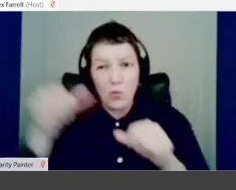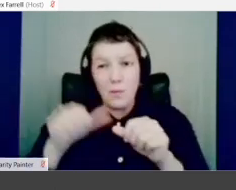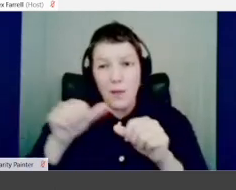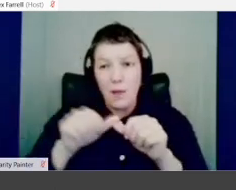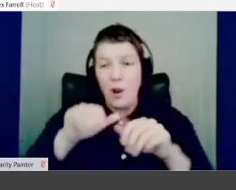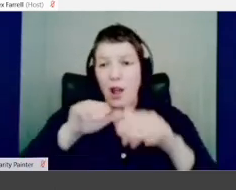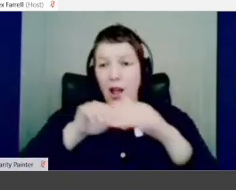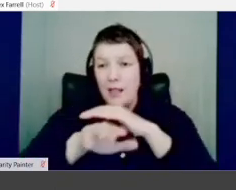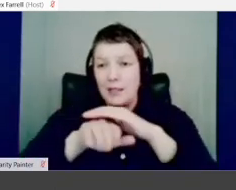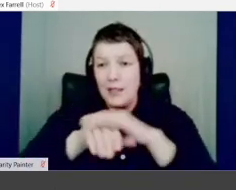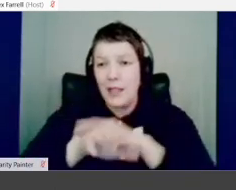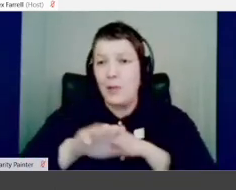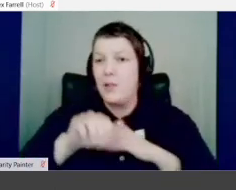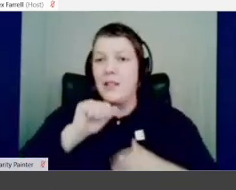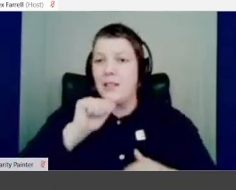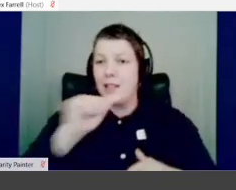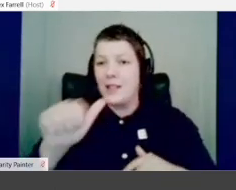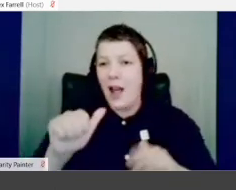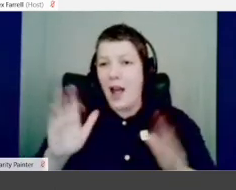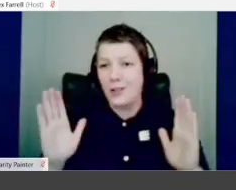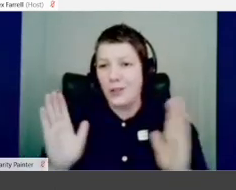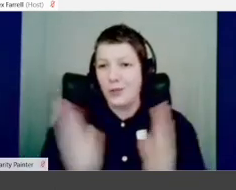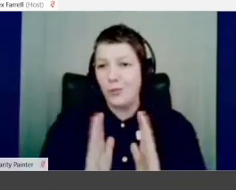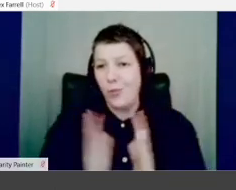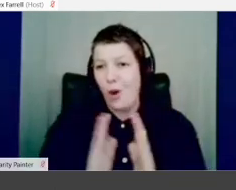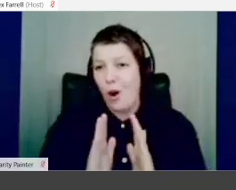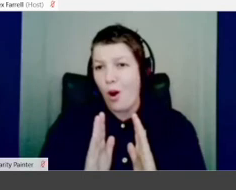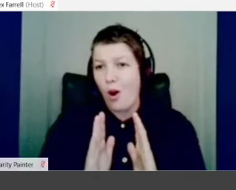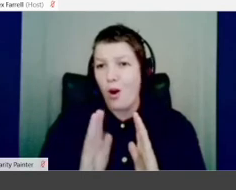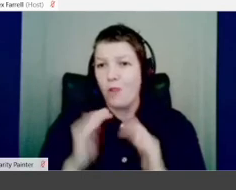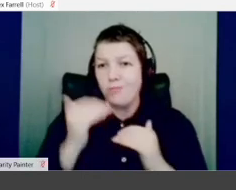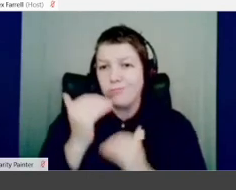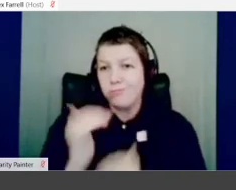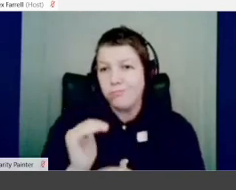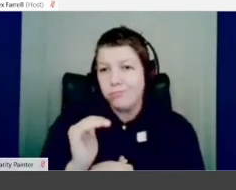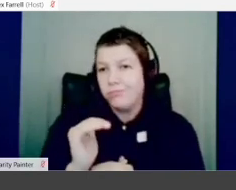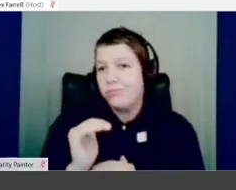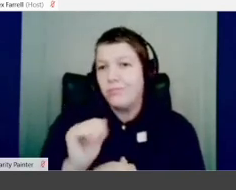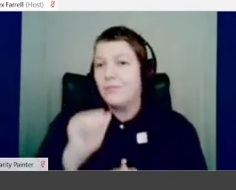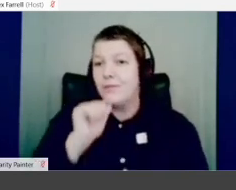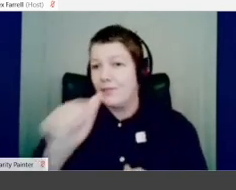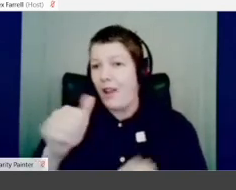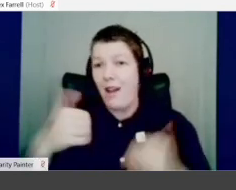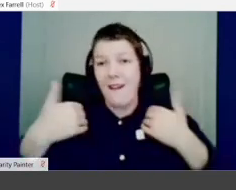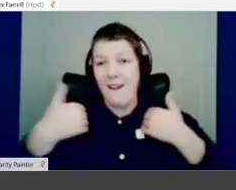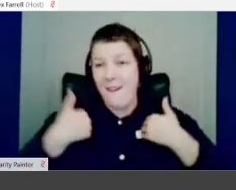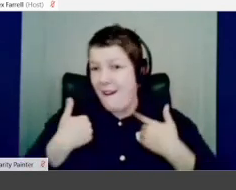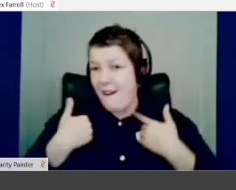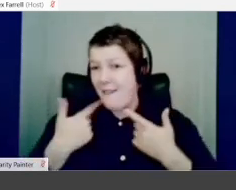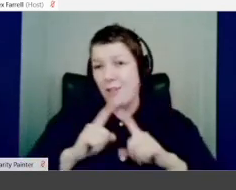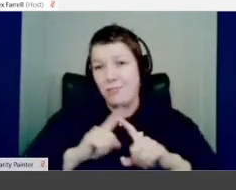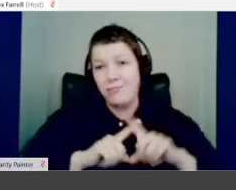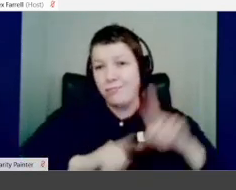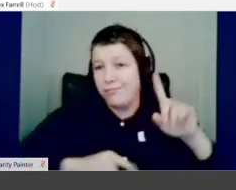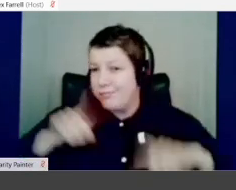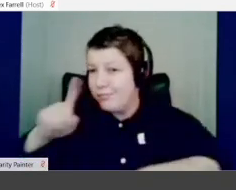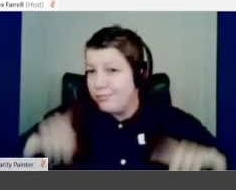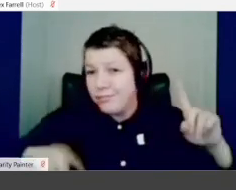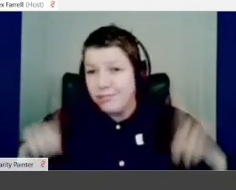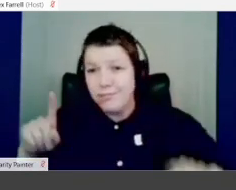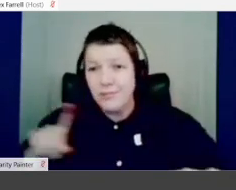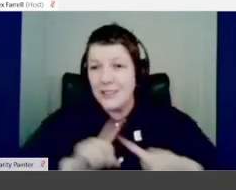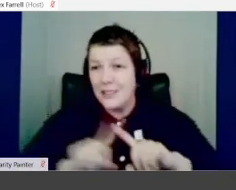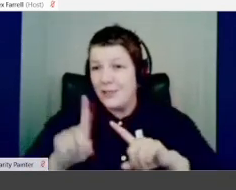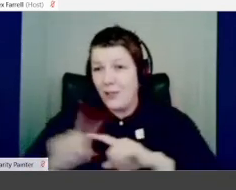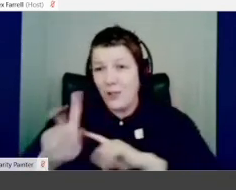this little teeny sliver. There's all these different parts. One of the parts that I worked